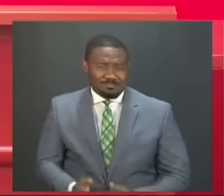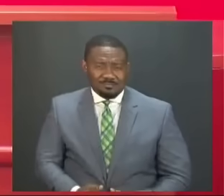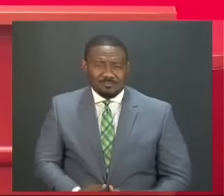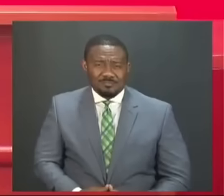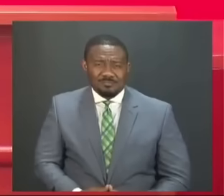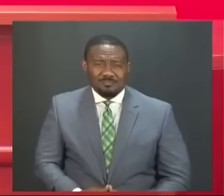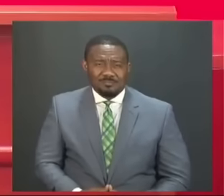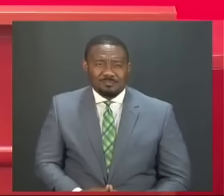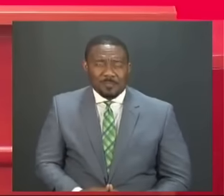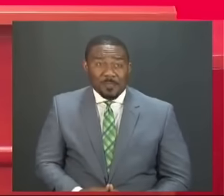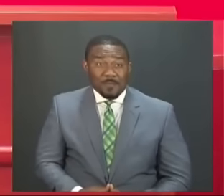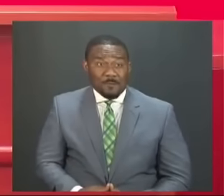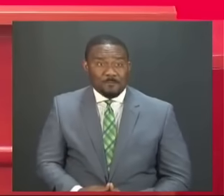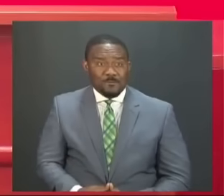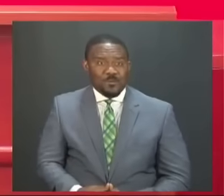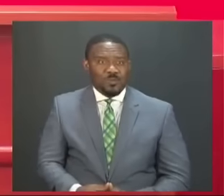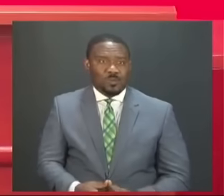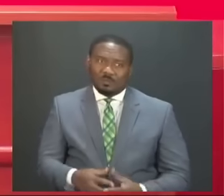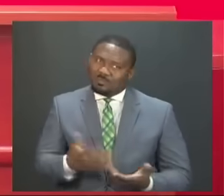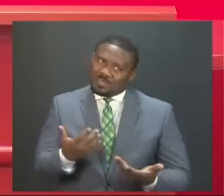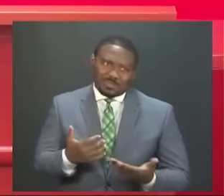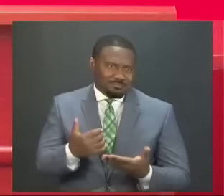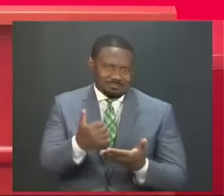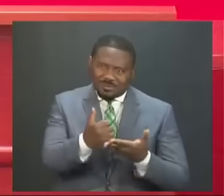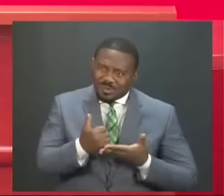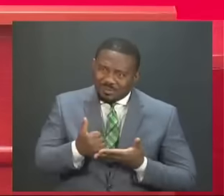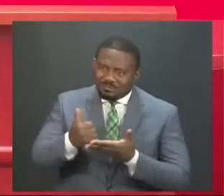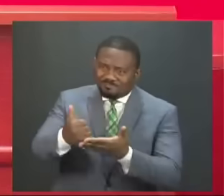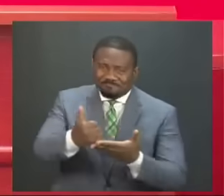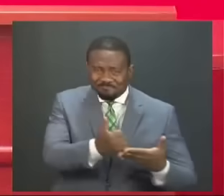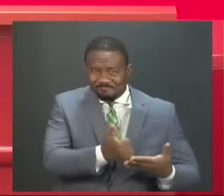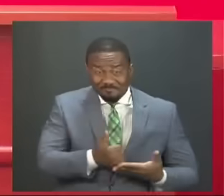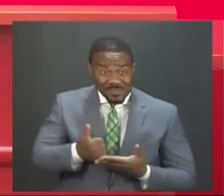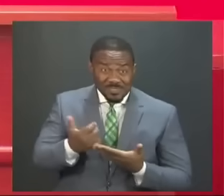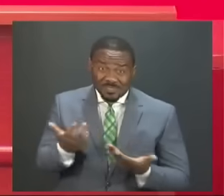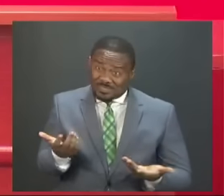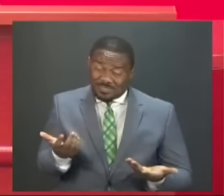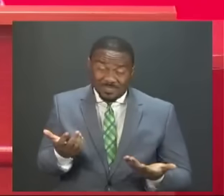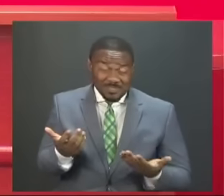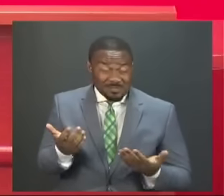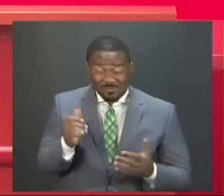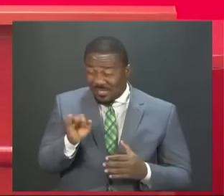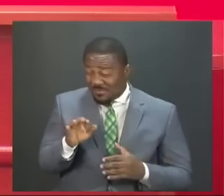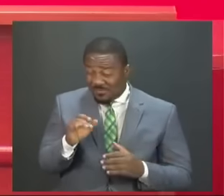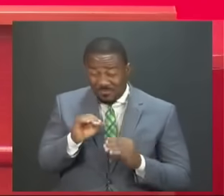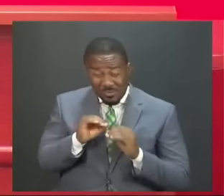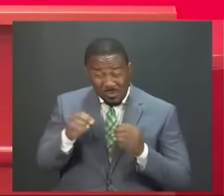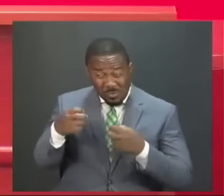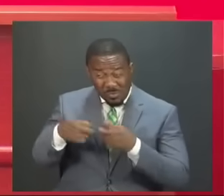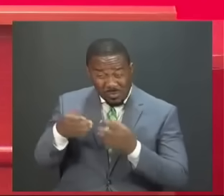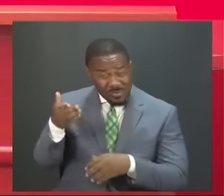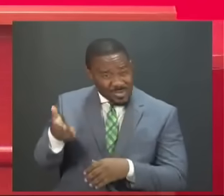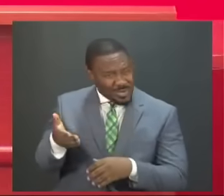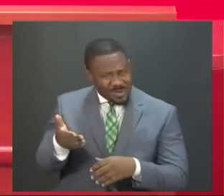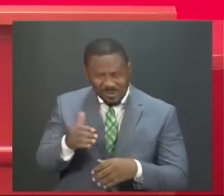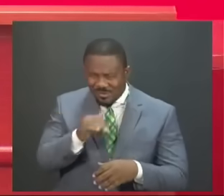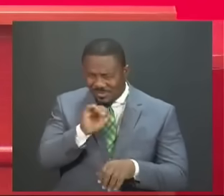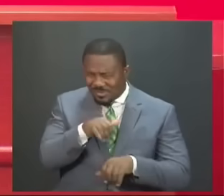So, honourable members, let's help issues. Where there is no problem, let us not create one.